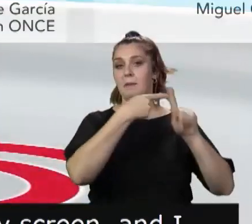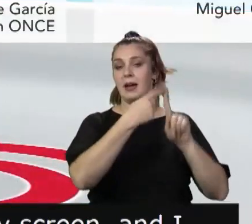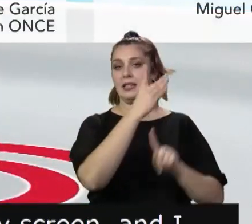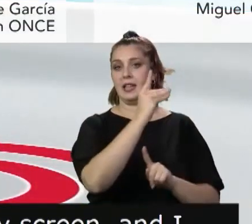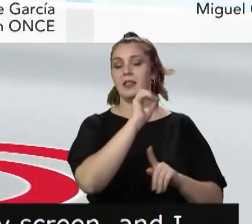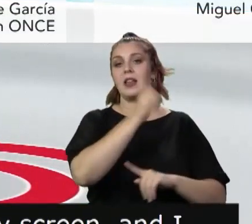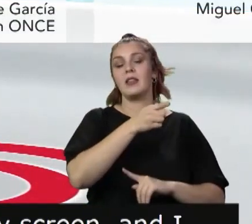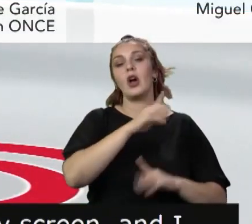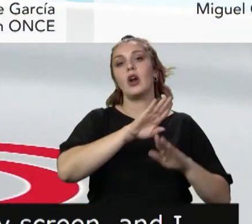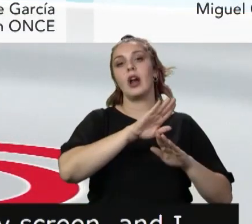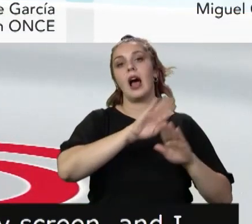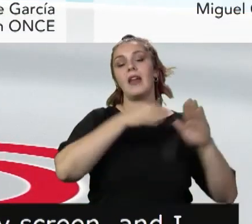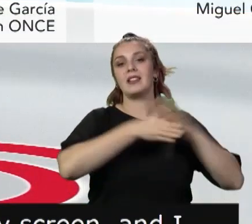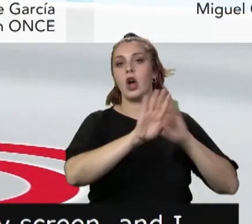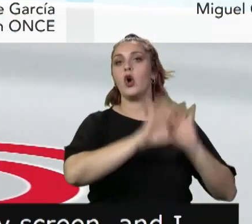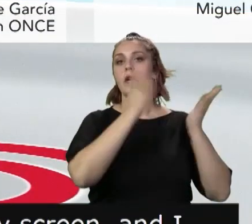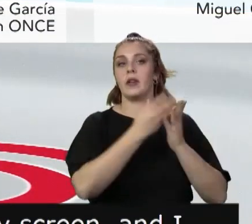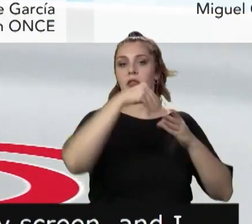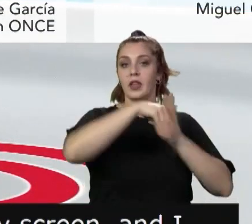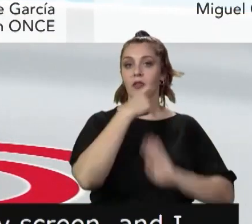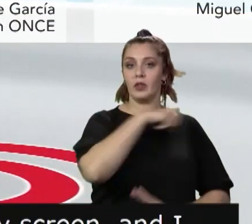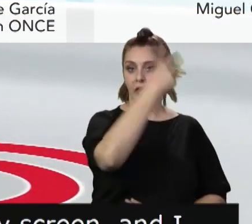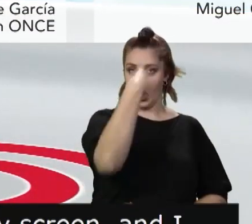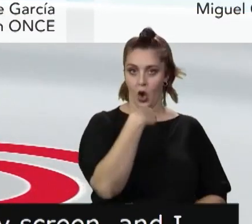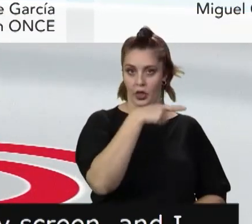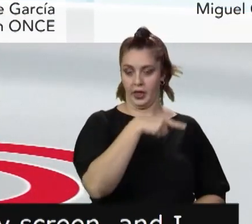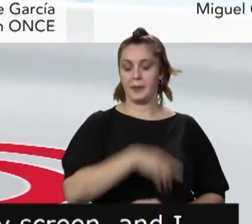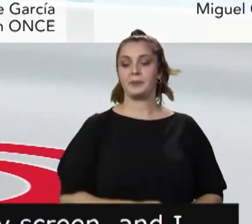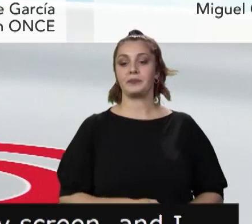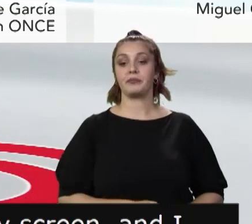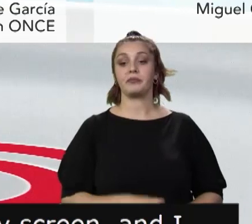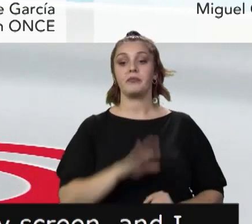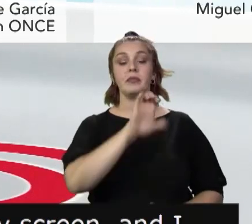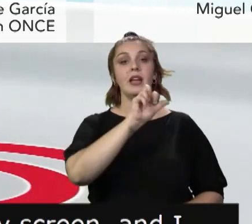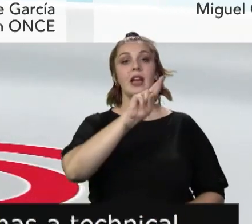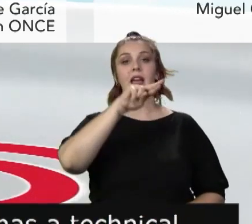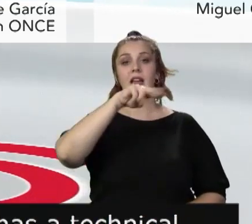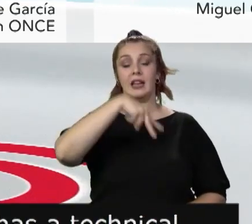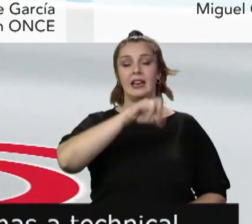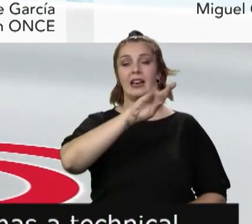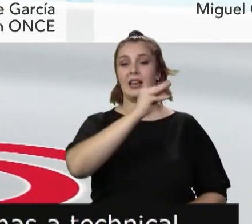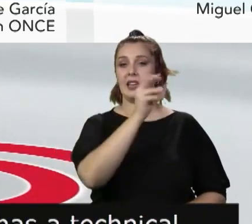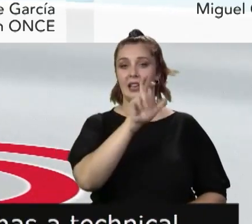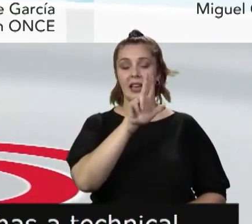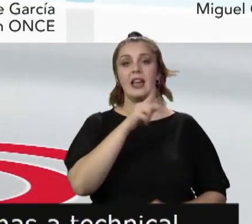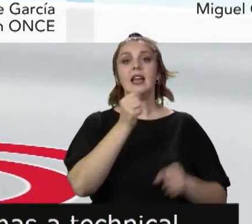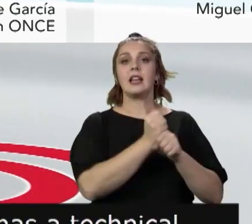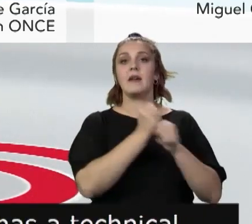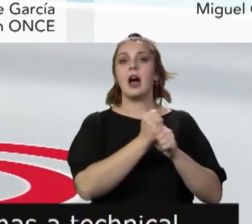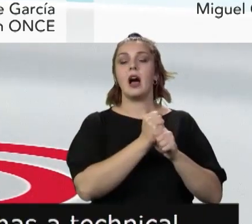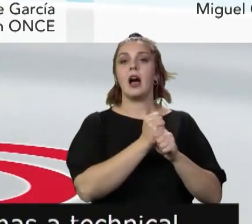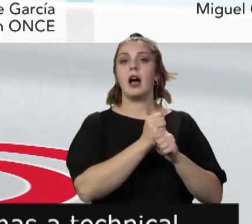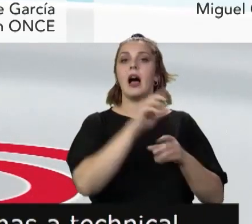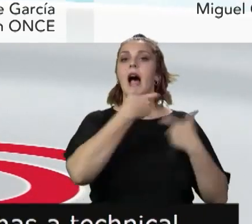has a technical position at the Universal Accessibility Program within ONCE Foundation. He works